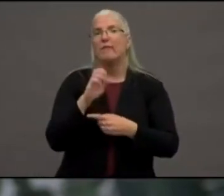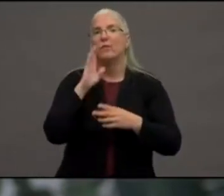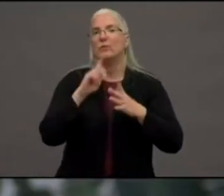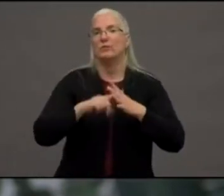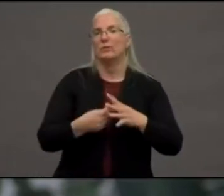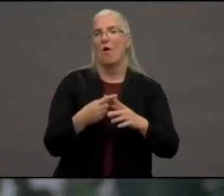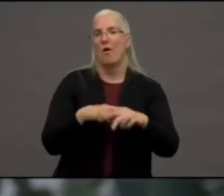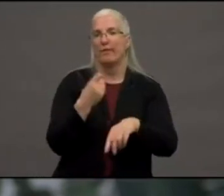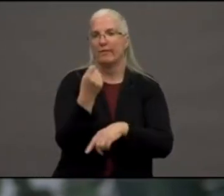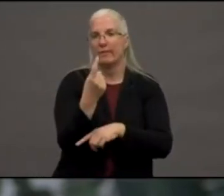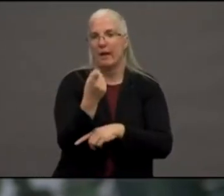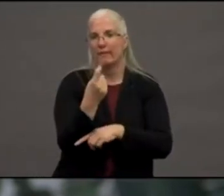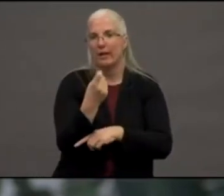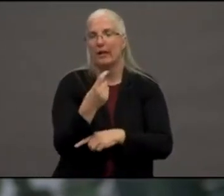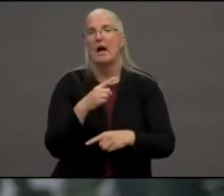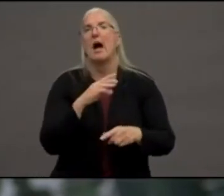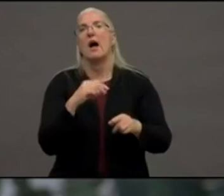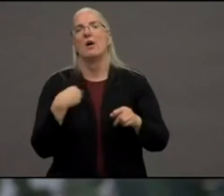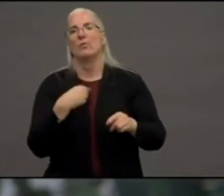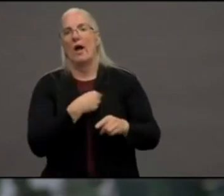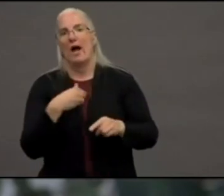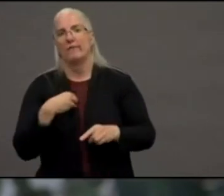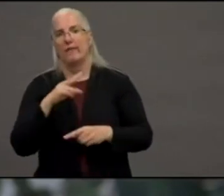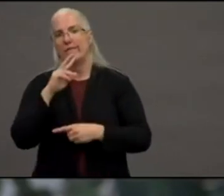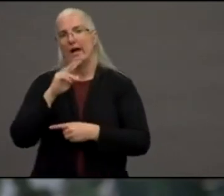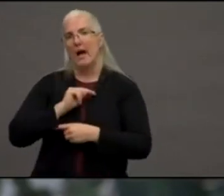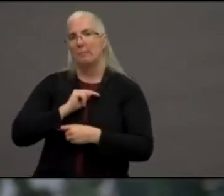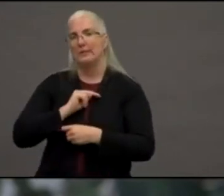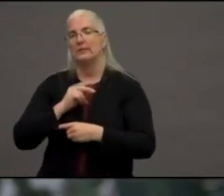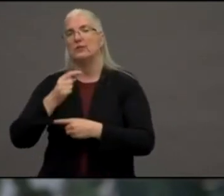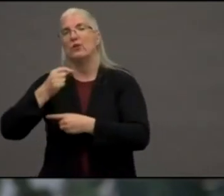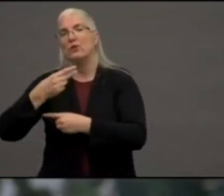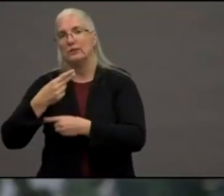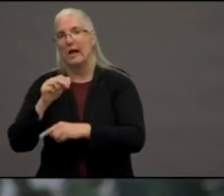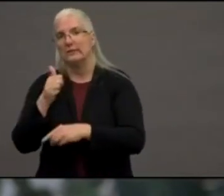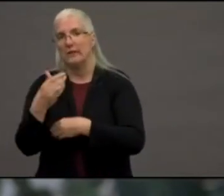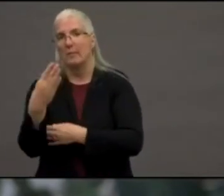in Vietnamese at 10 a.m. on Thursday. Thanks for joining us. Have a good day.